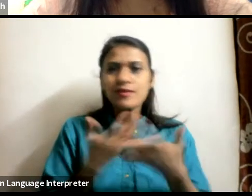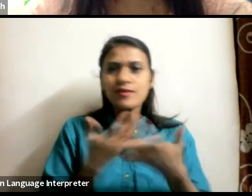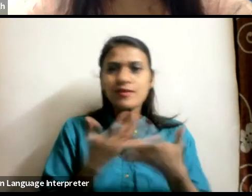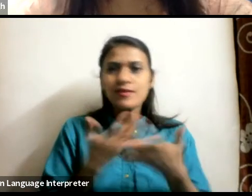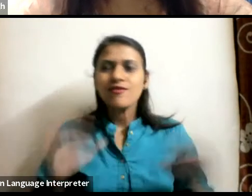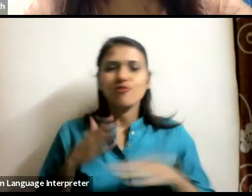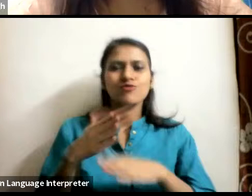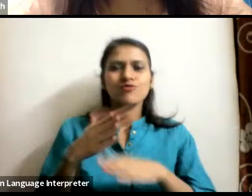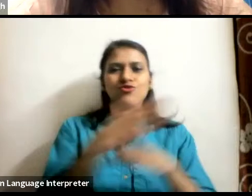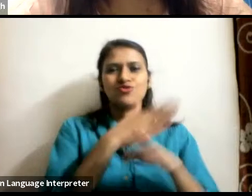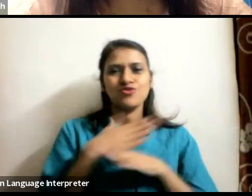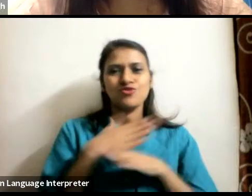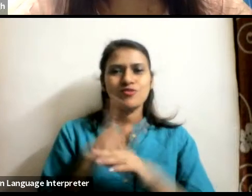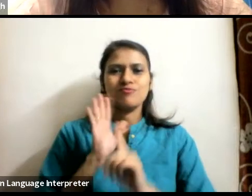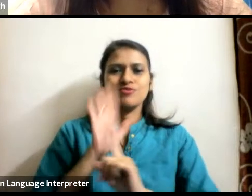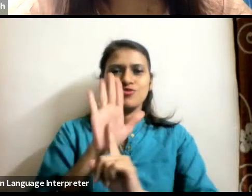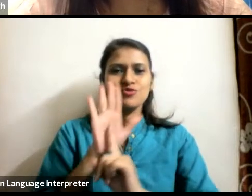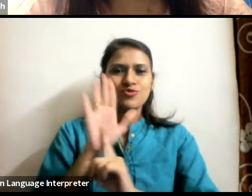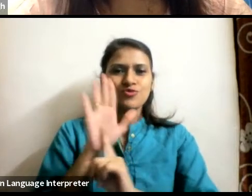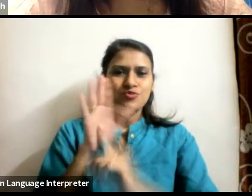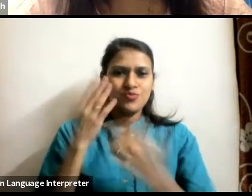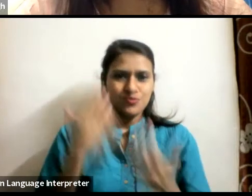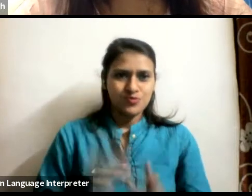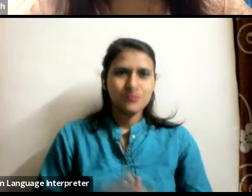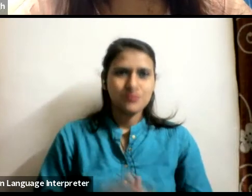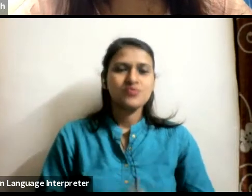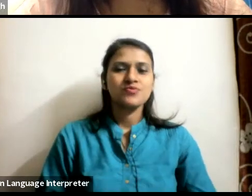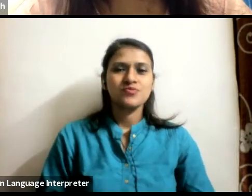have shared, as well as